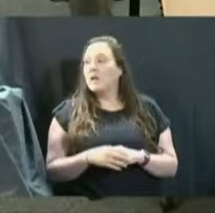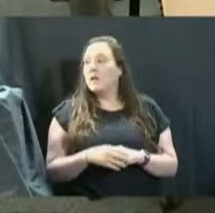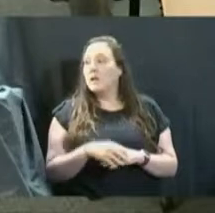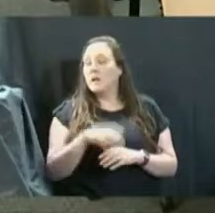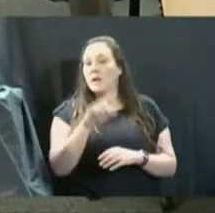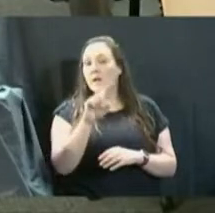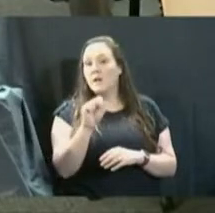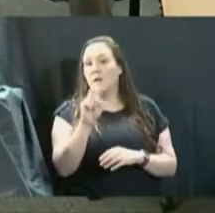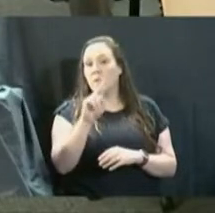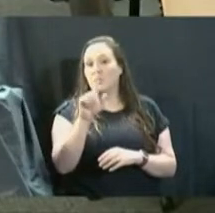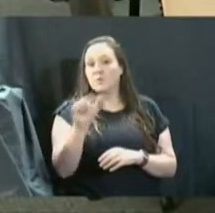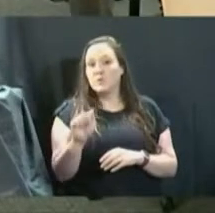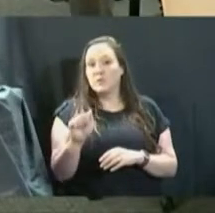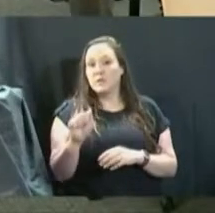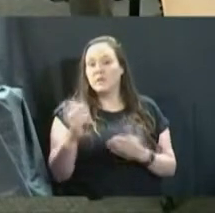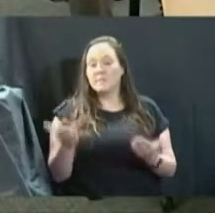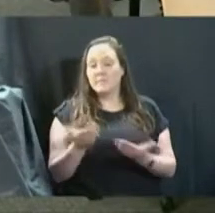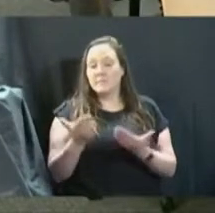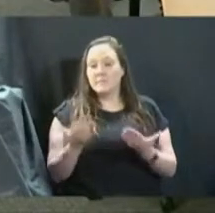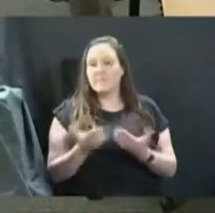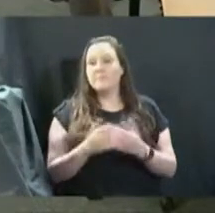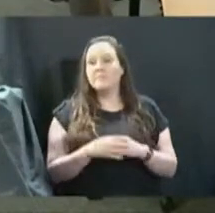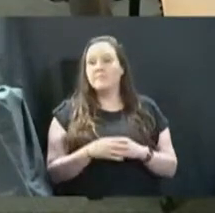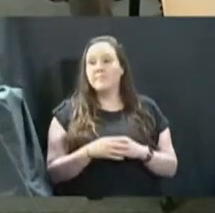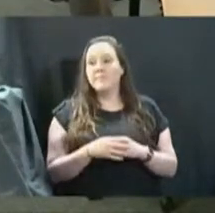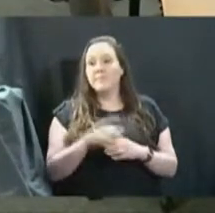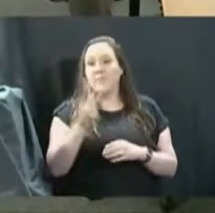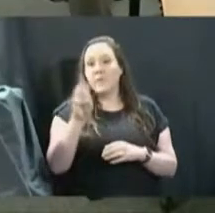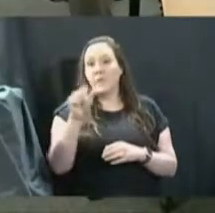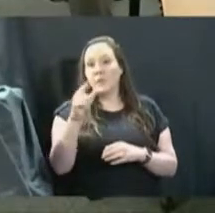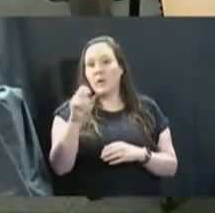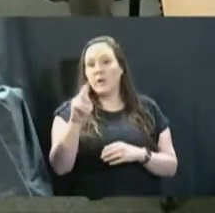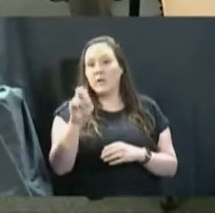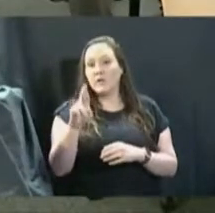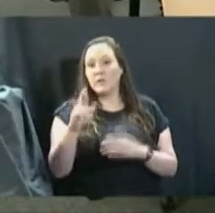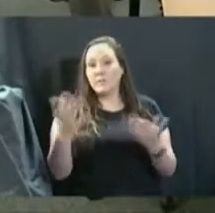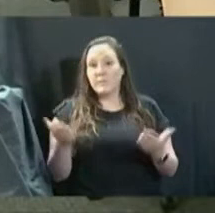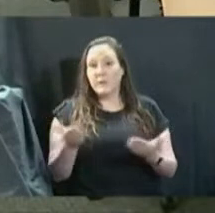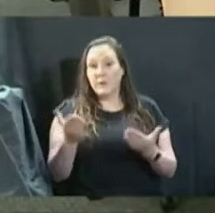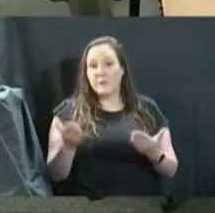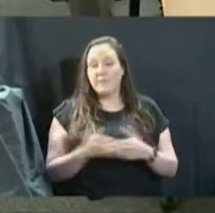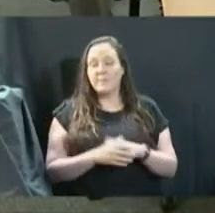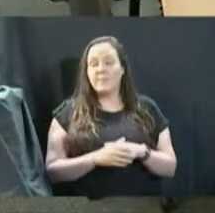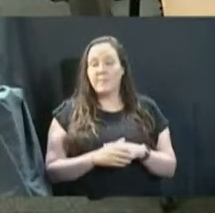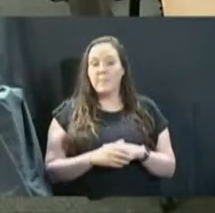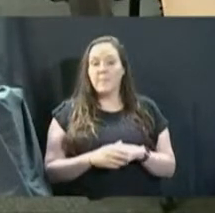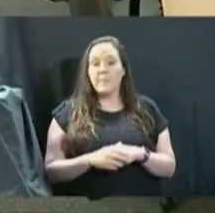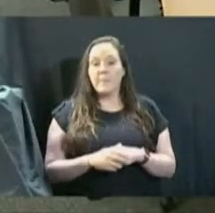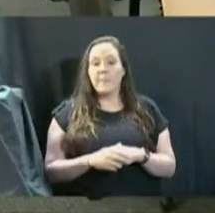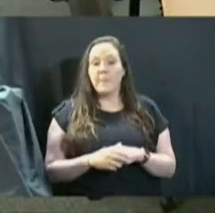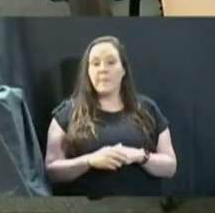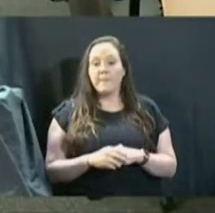Marcy Souza, Here. Miss Lisa Wagner, Present.